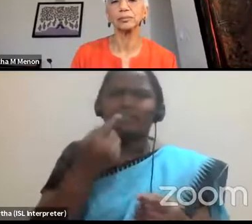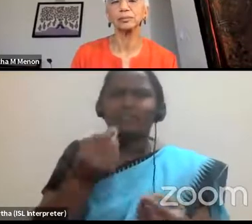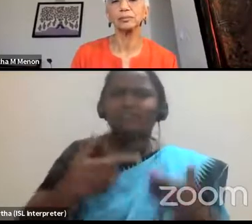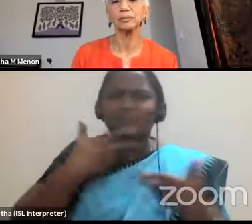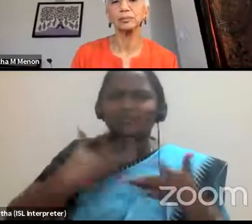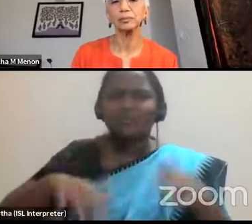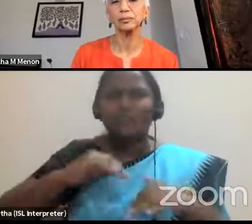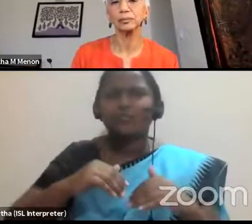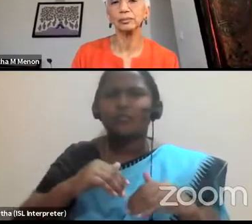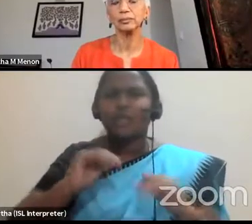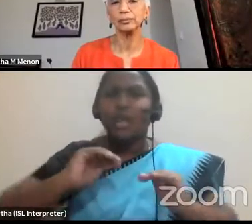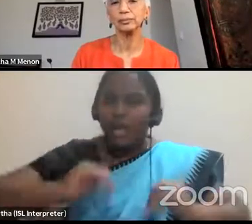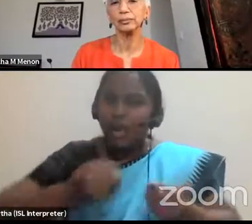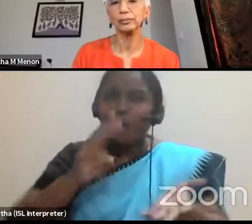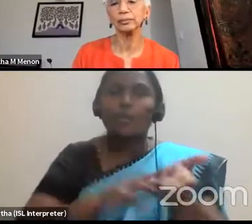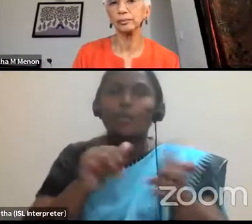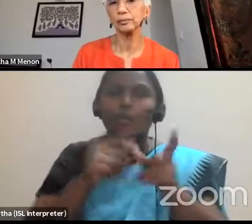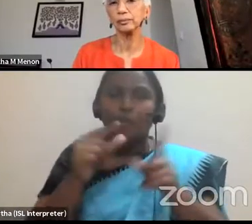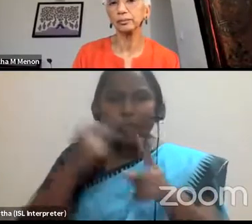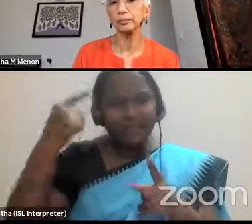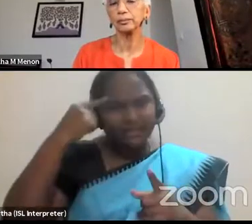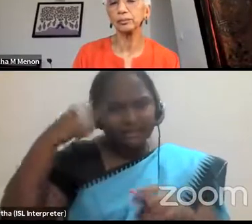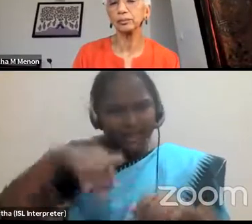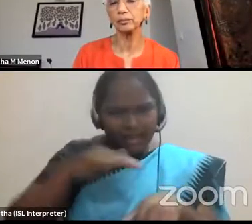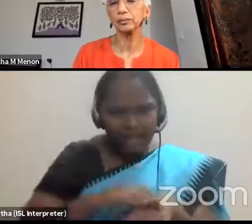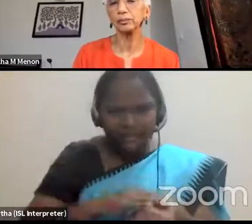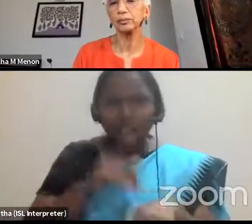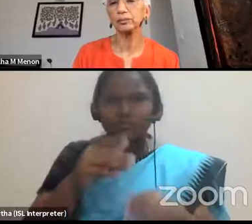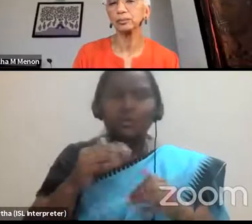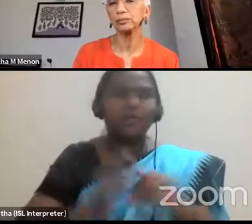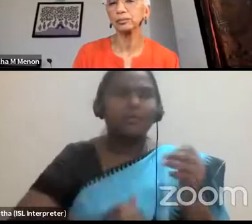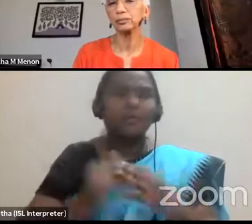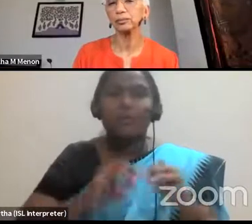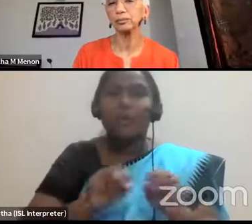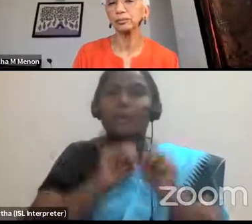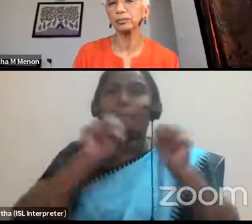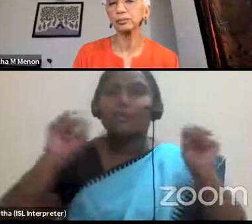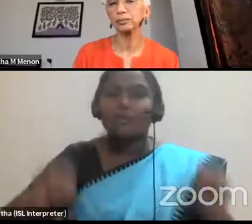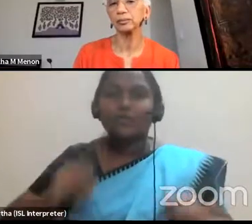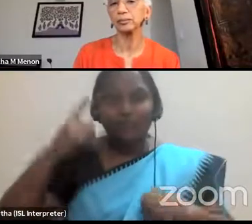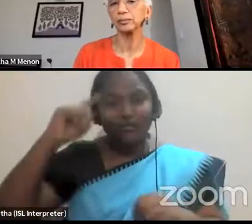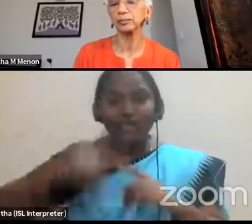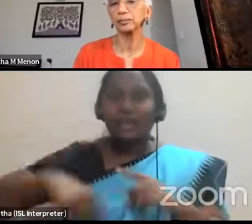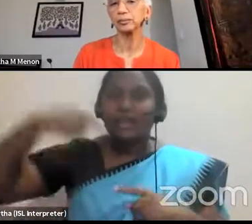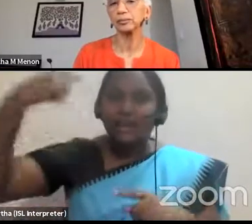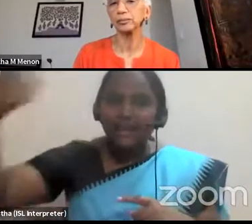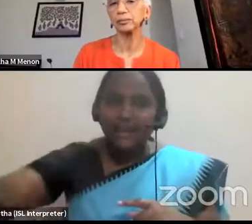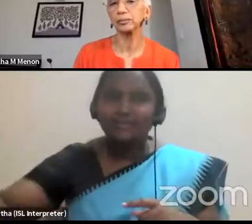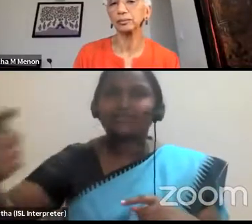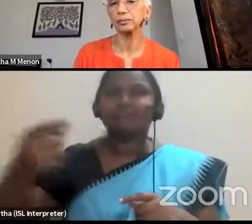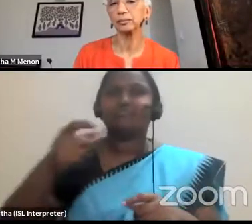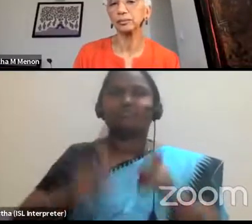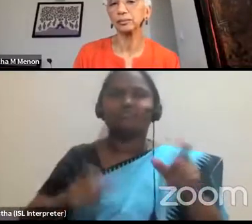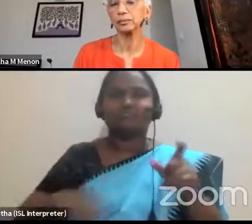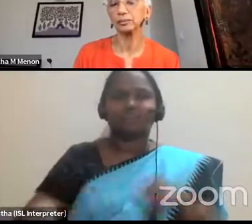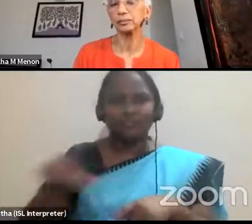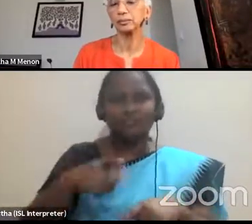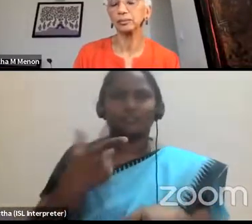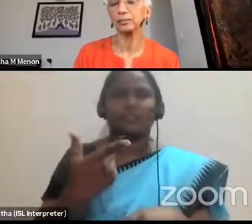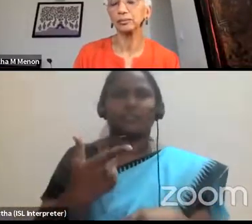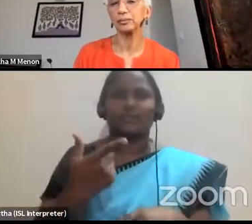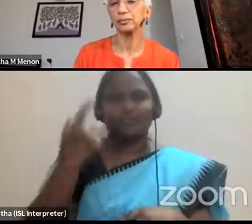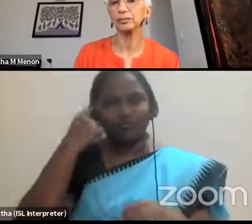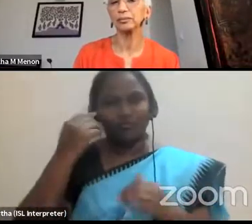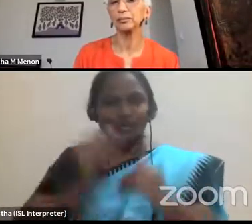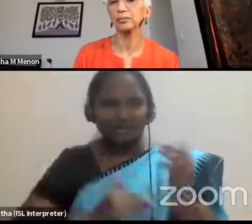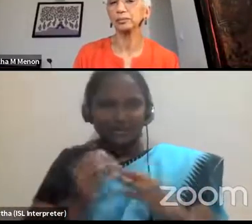bit about how MAP is thinking through the experience? Because you're really building a museum for the next generation almost, right? Because you're building so